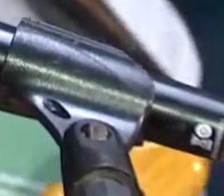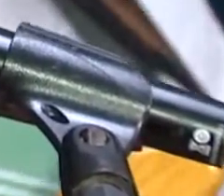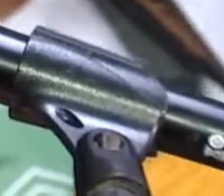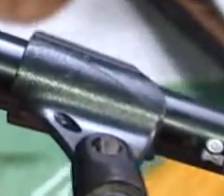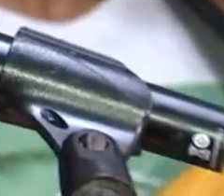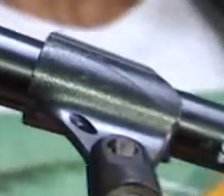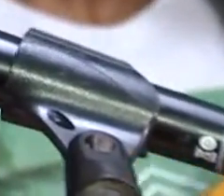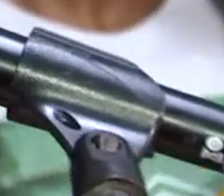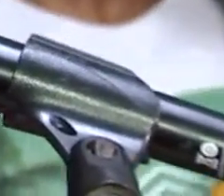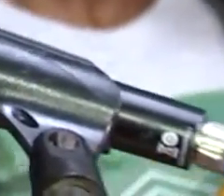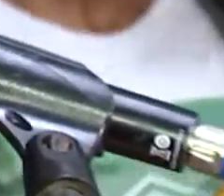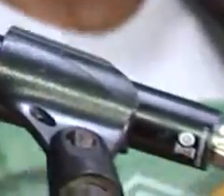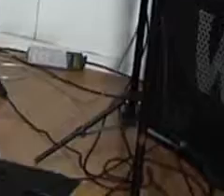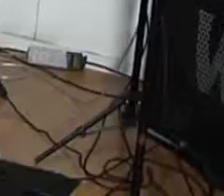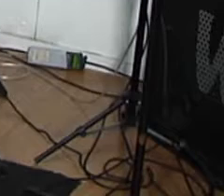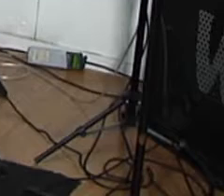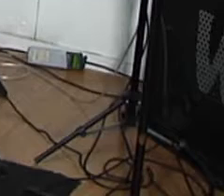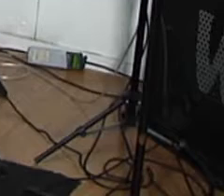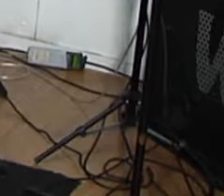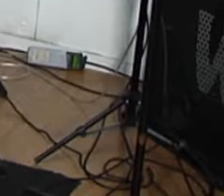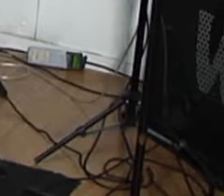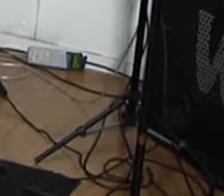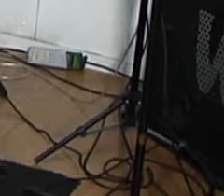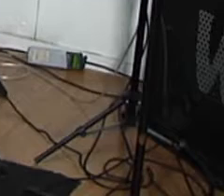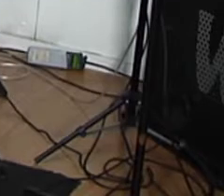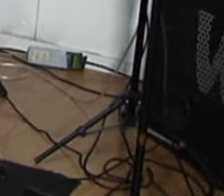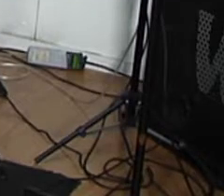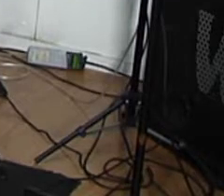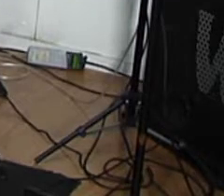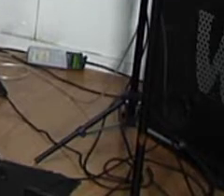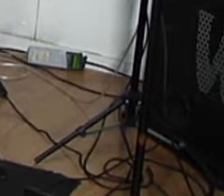my mind it stays away.